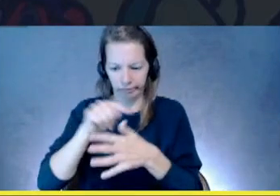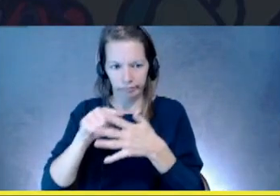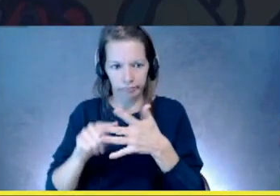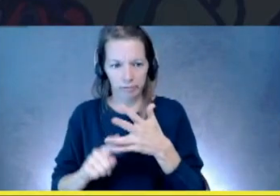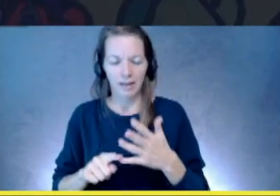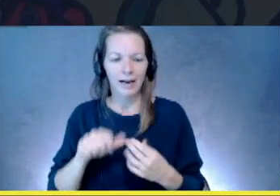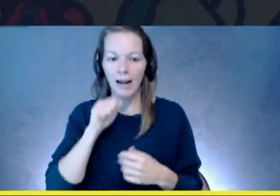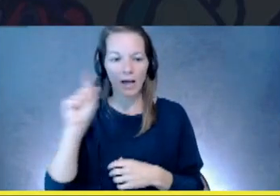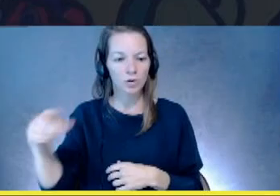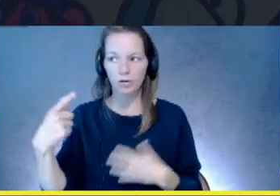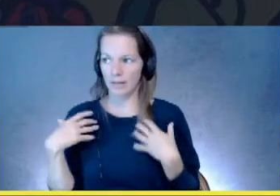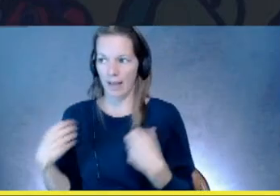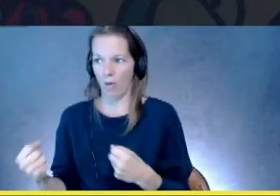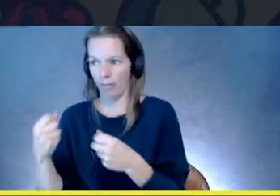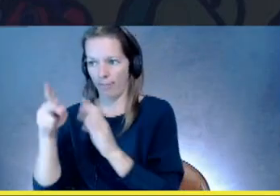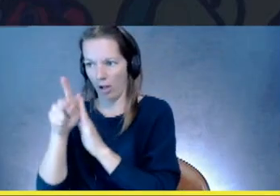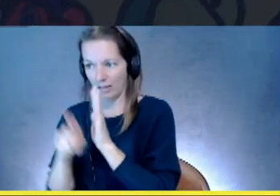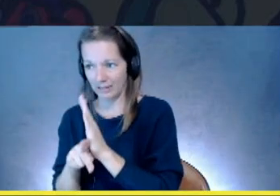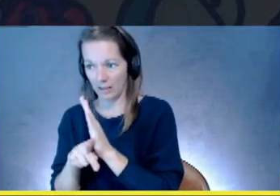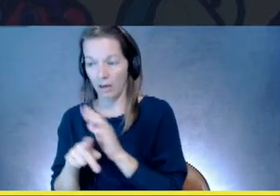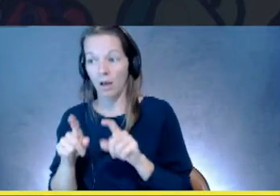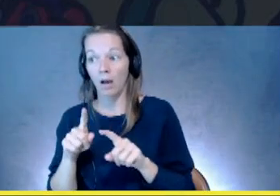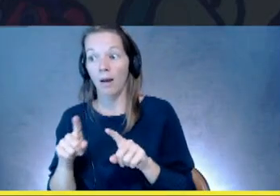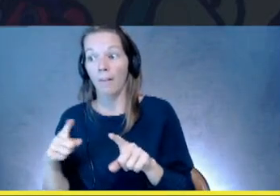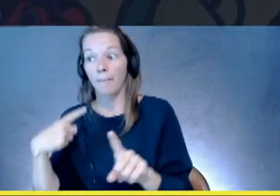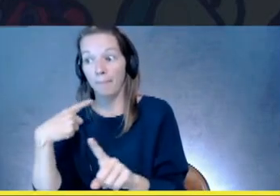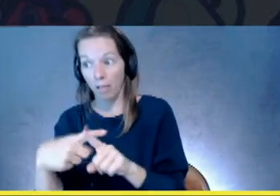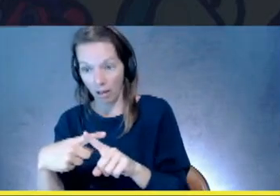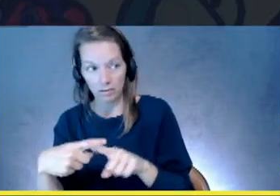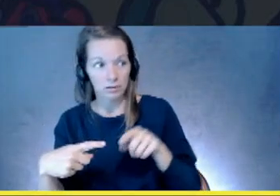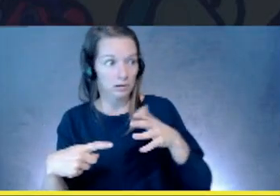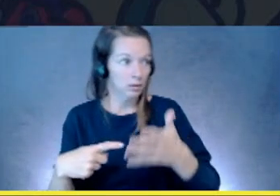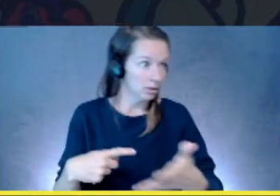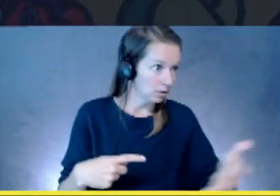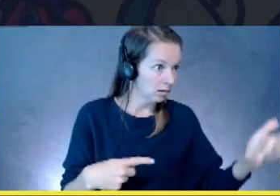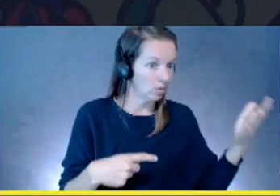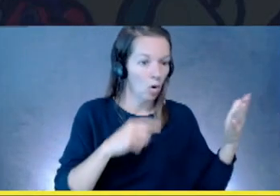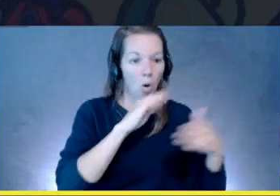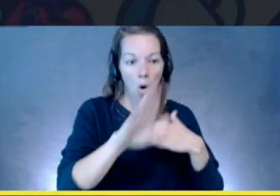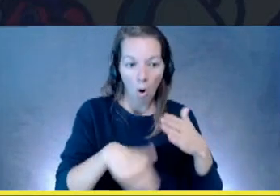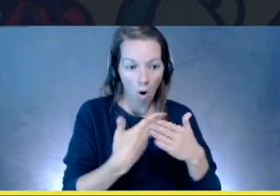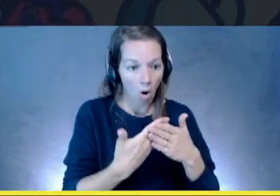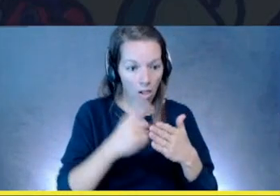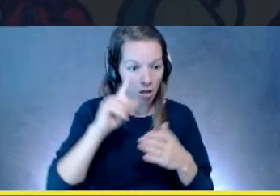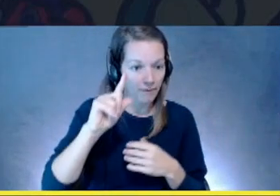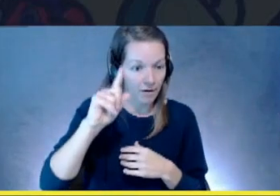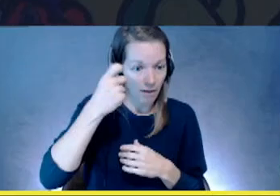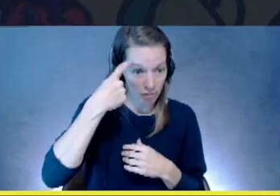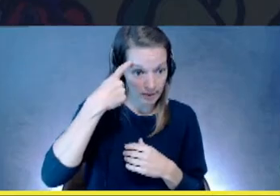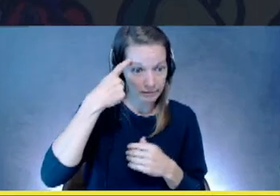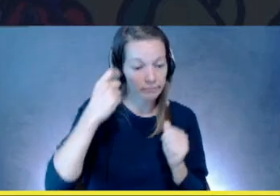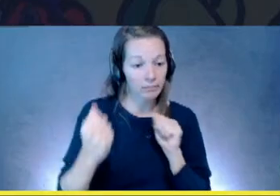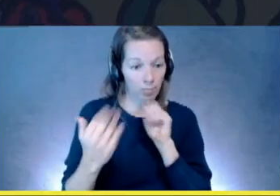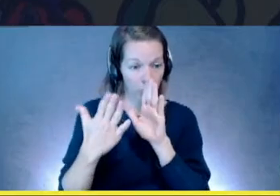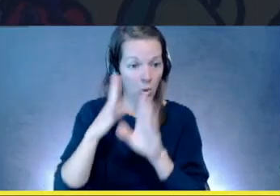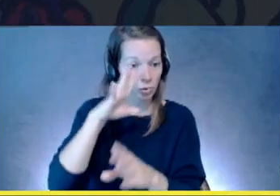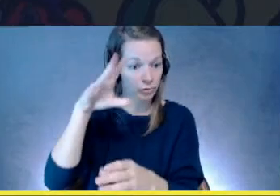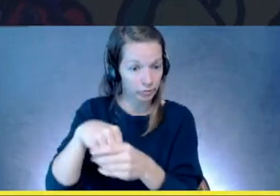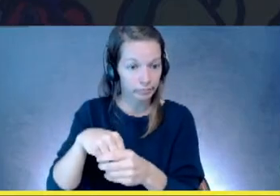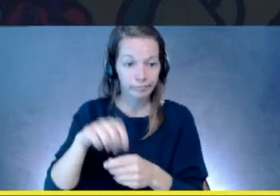health policy. Here is where we need kind of an all of government approach to this. And it's going to